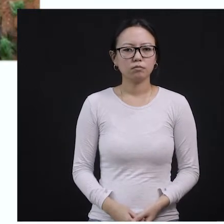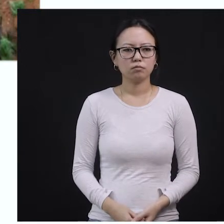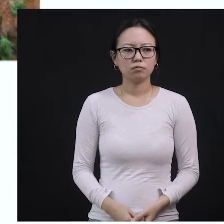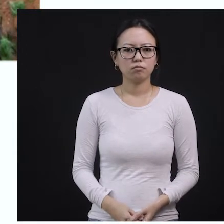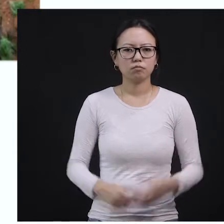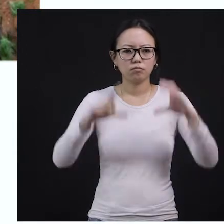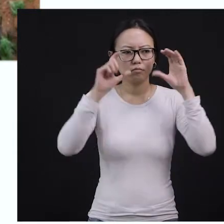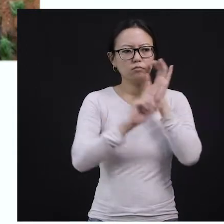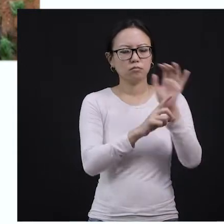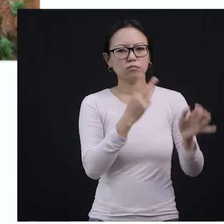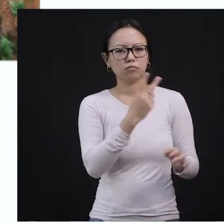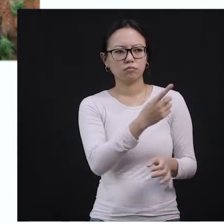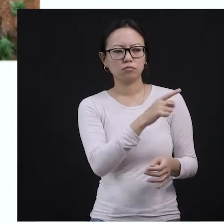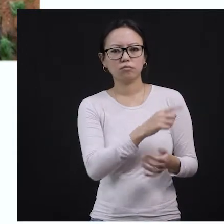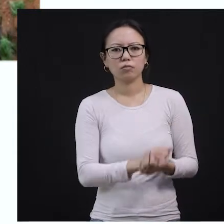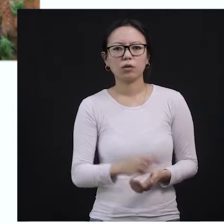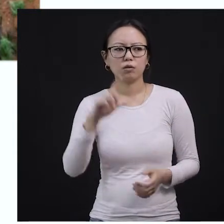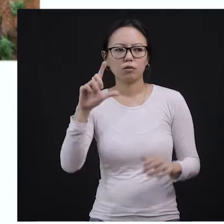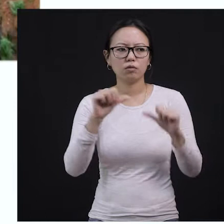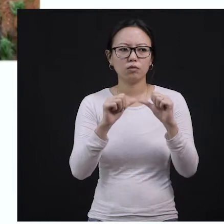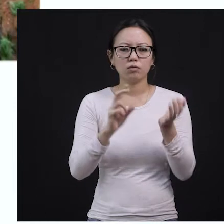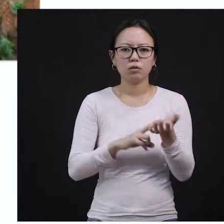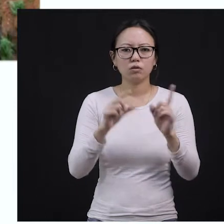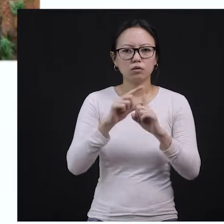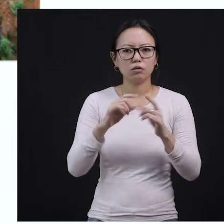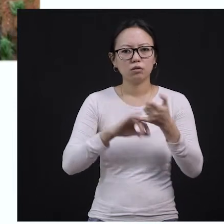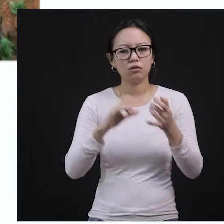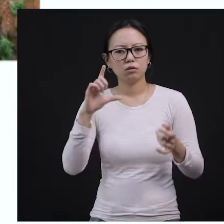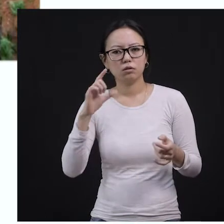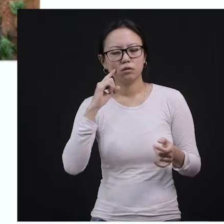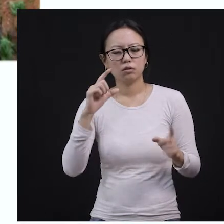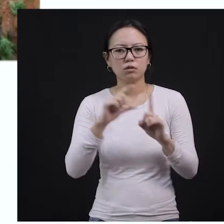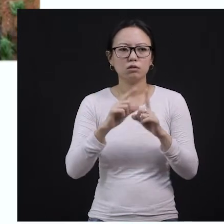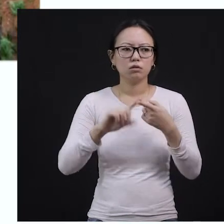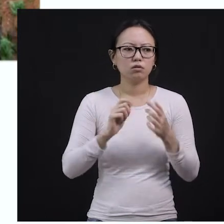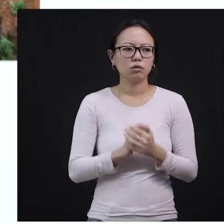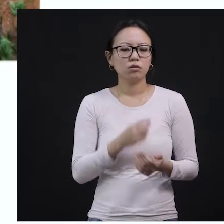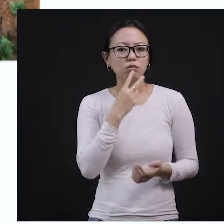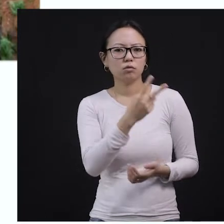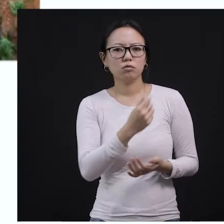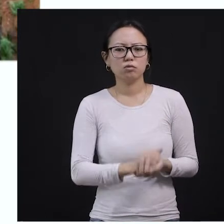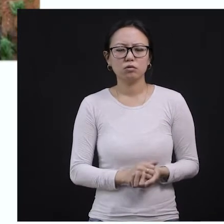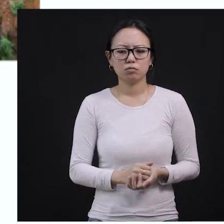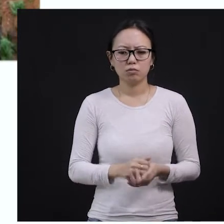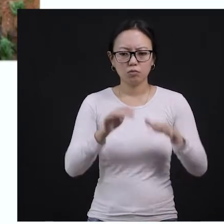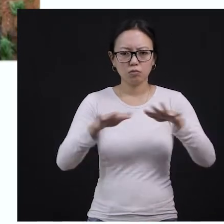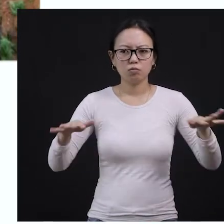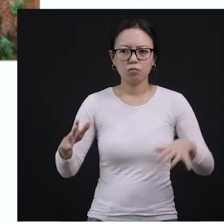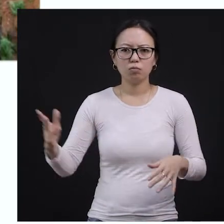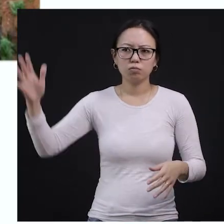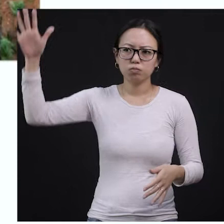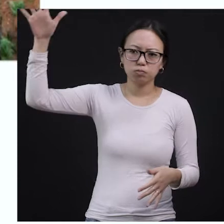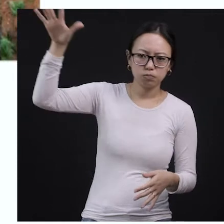a large mass of land, right, a large mass of land had fallen down, right? And when it happens,